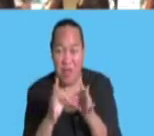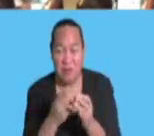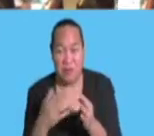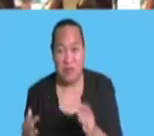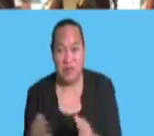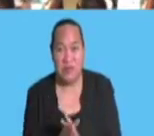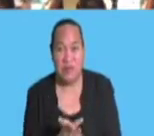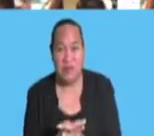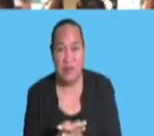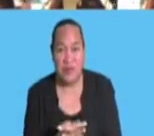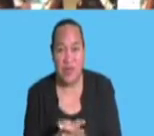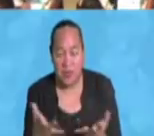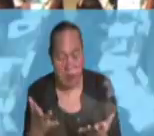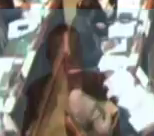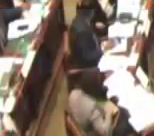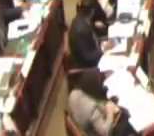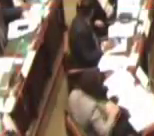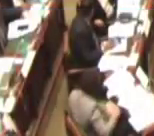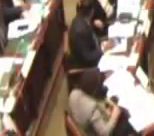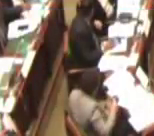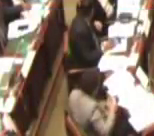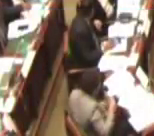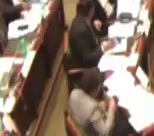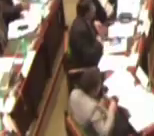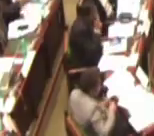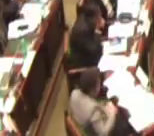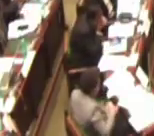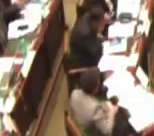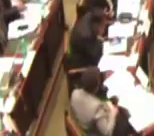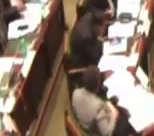Now, where was I? Oh, he's there.